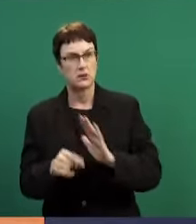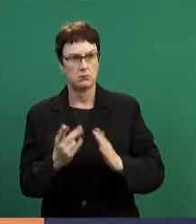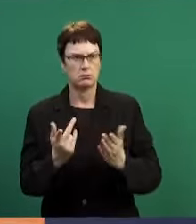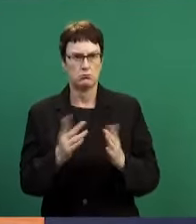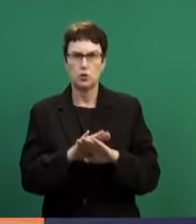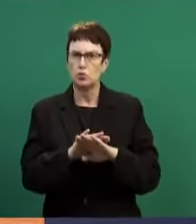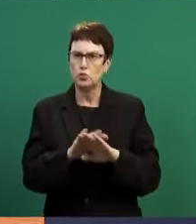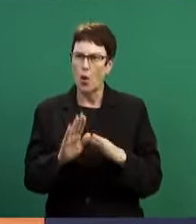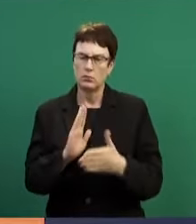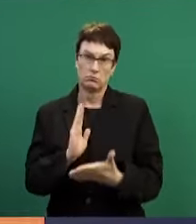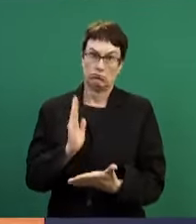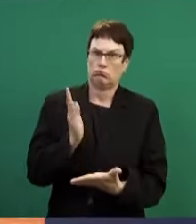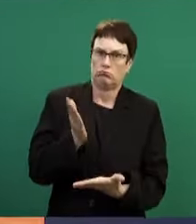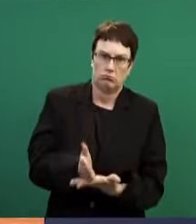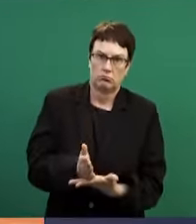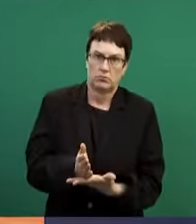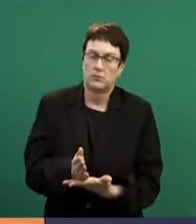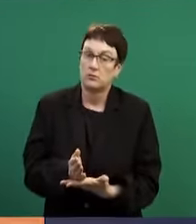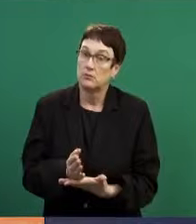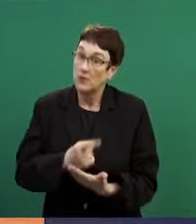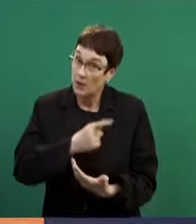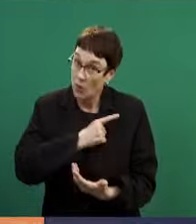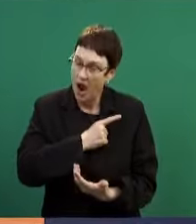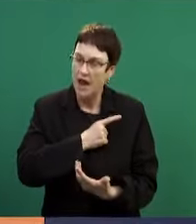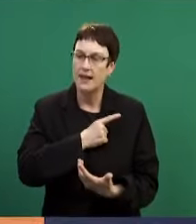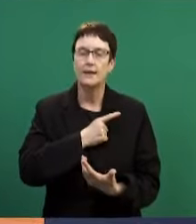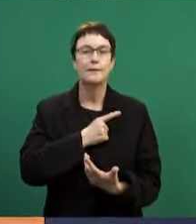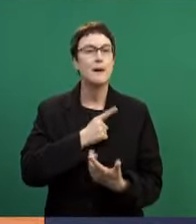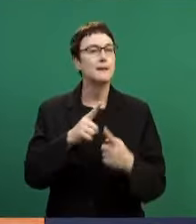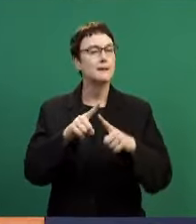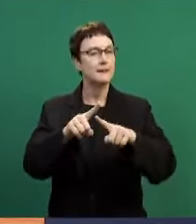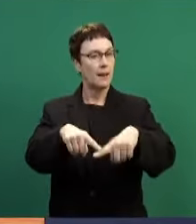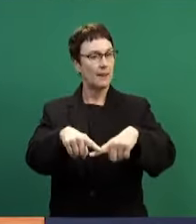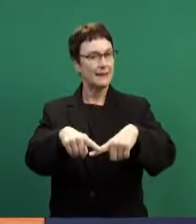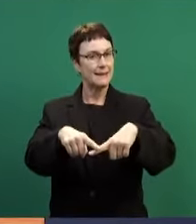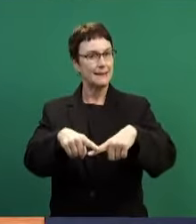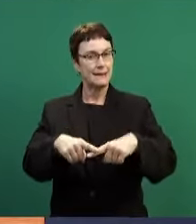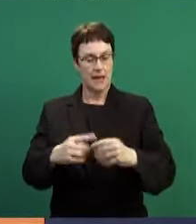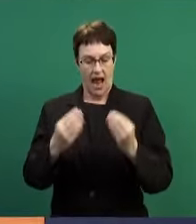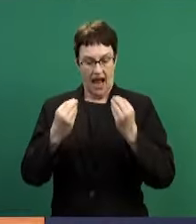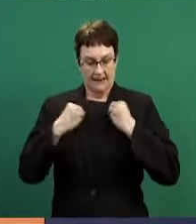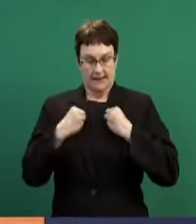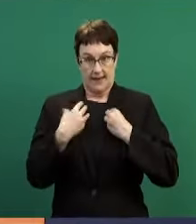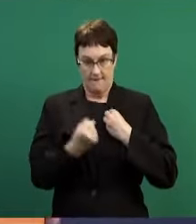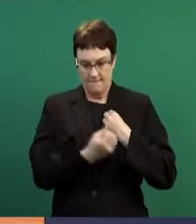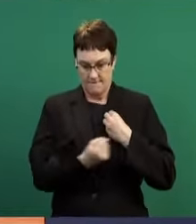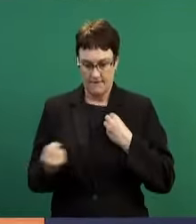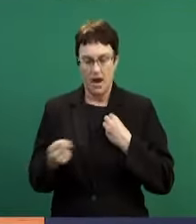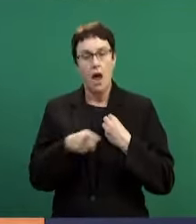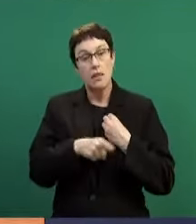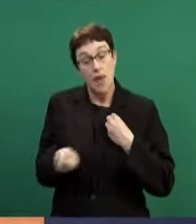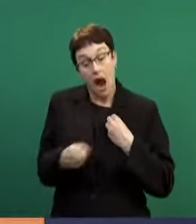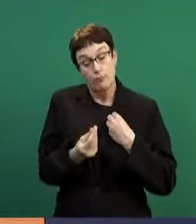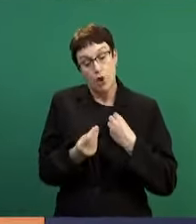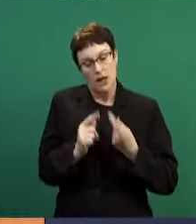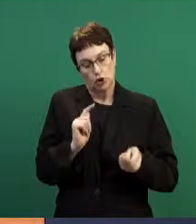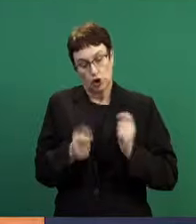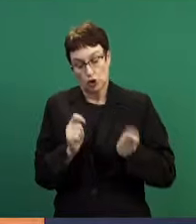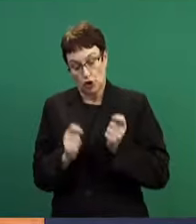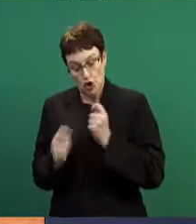it is profits from the change in prices of assets. Let me put